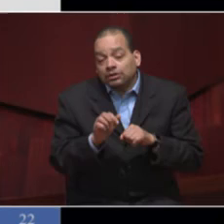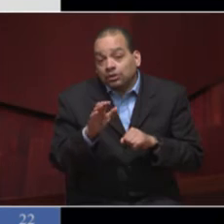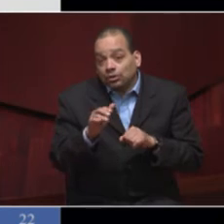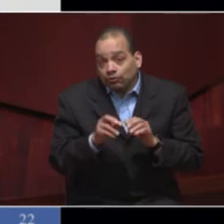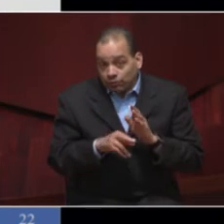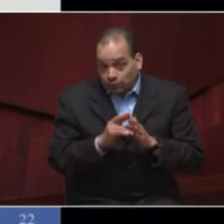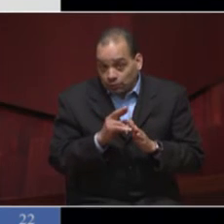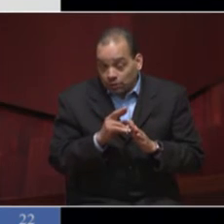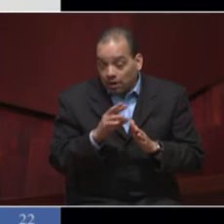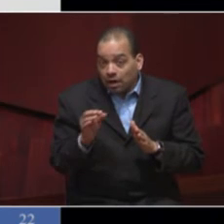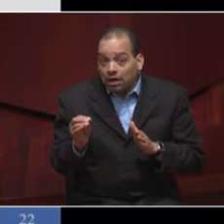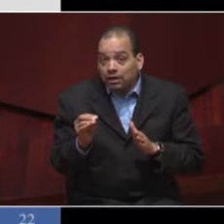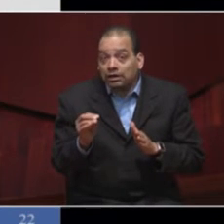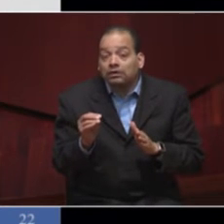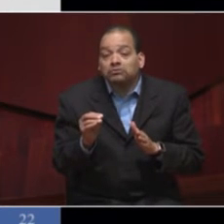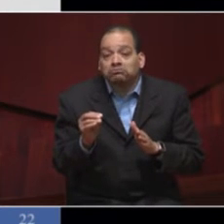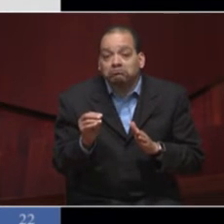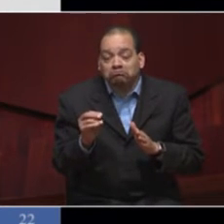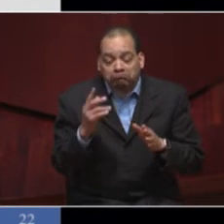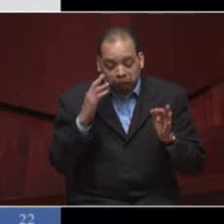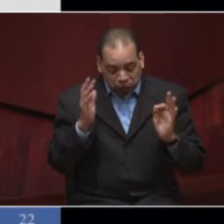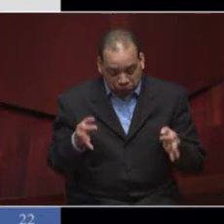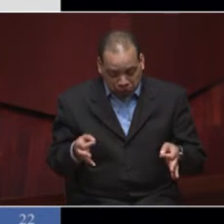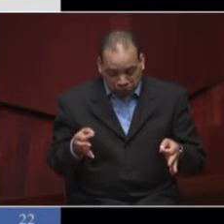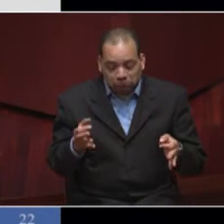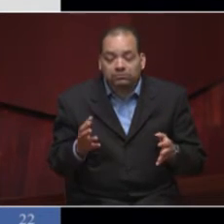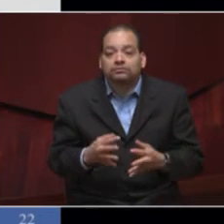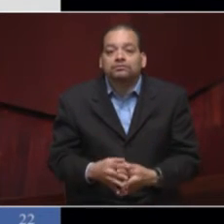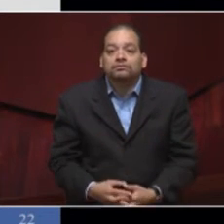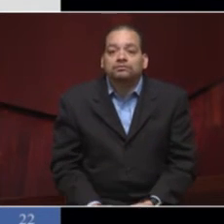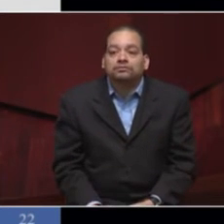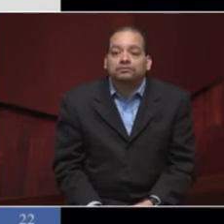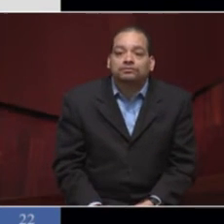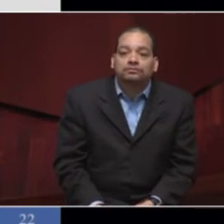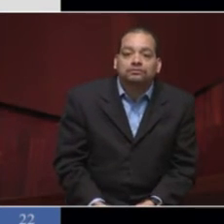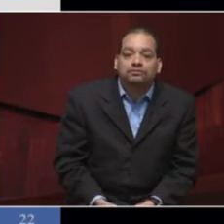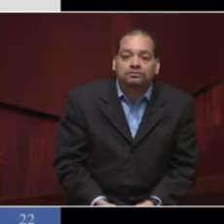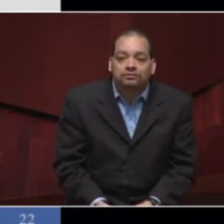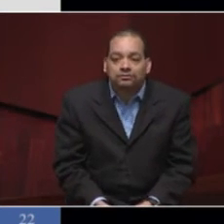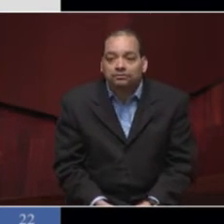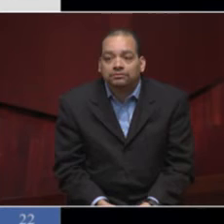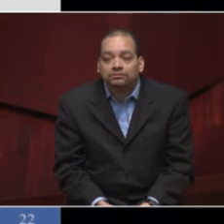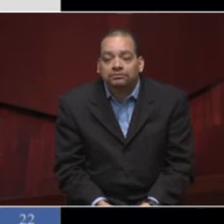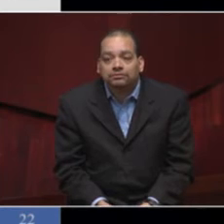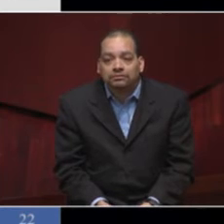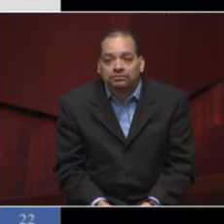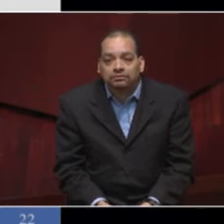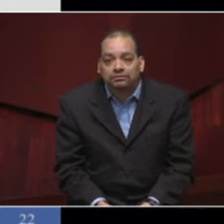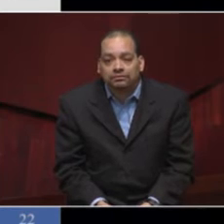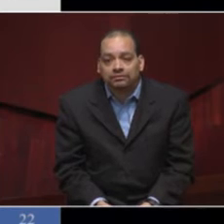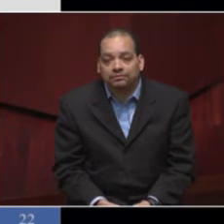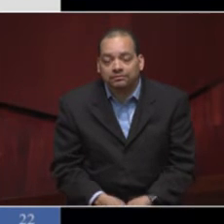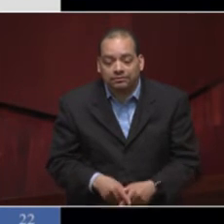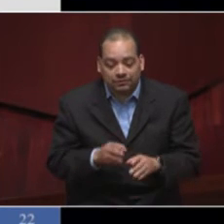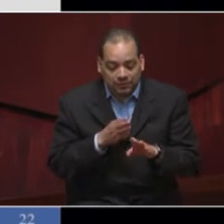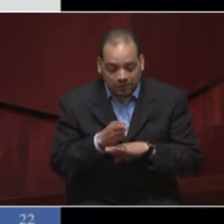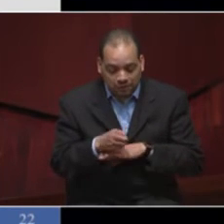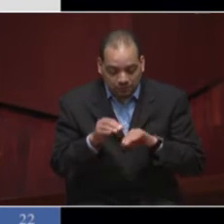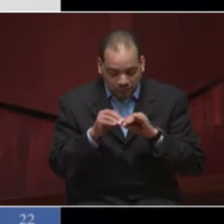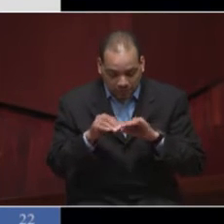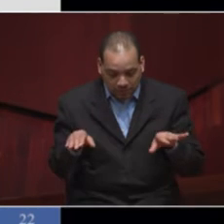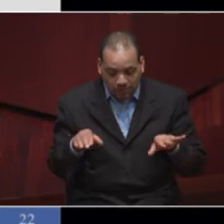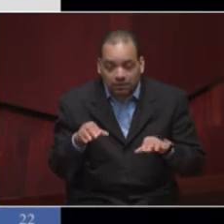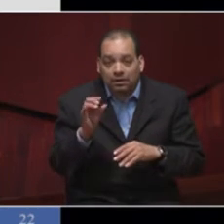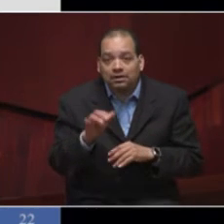and make your decisions and update any information that needs to be updated. After we distribute that ARCIS